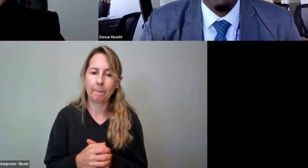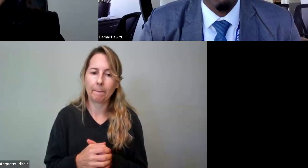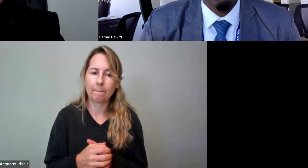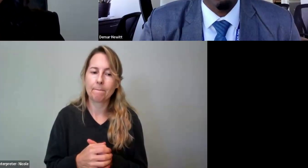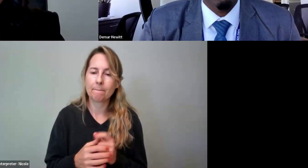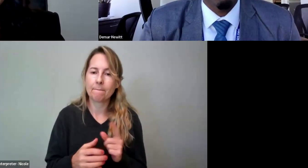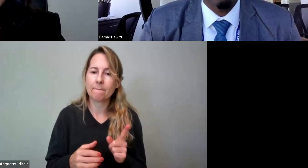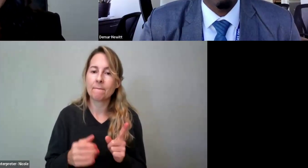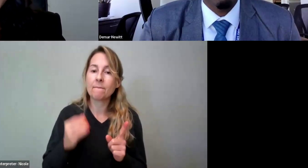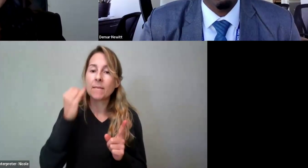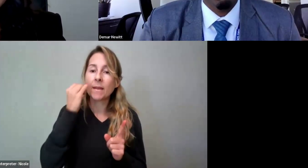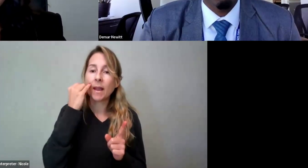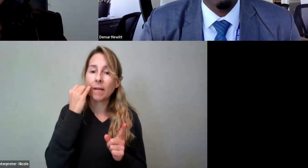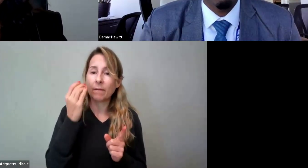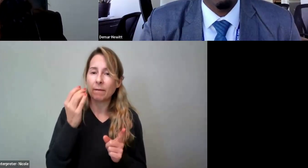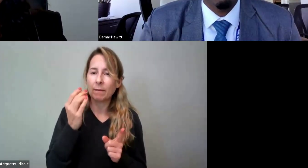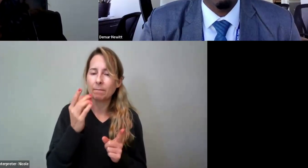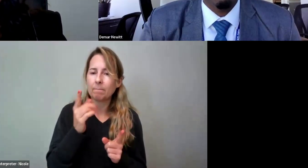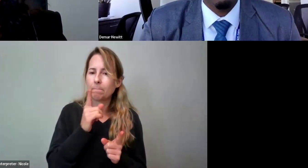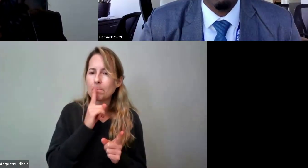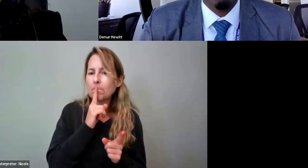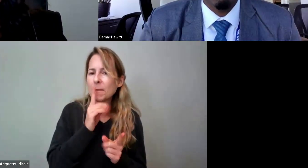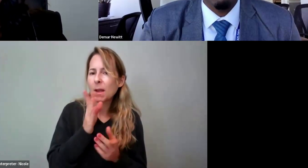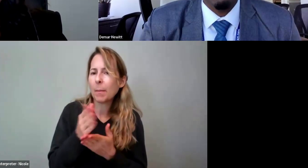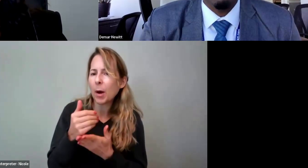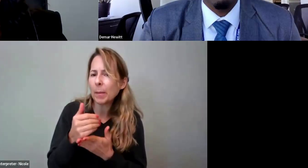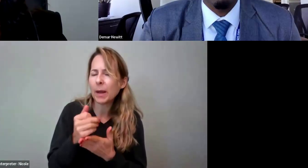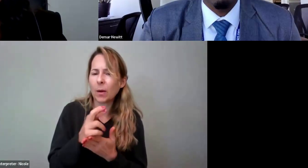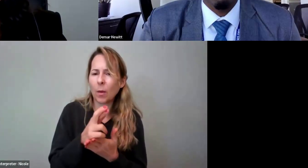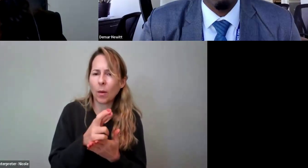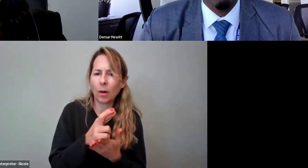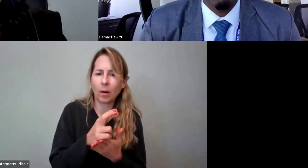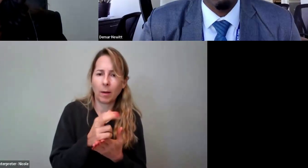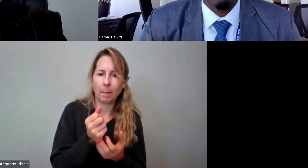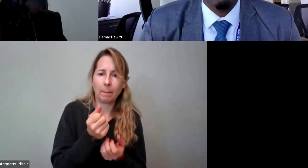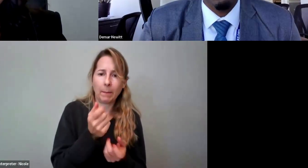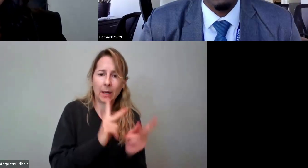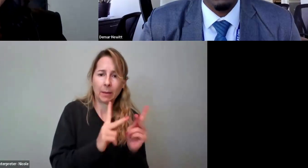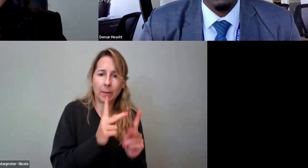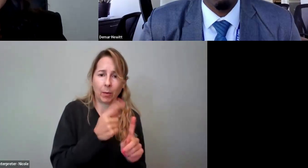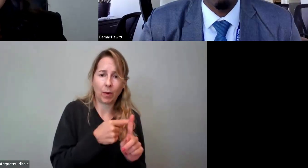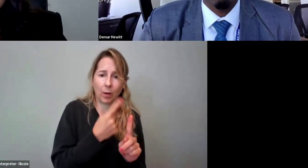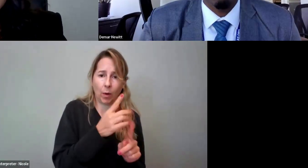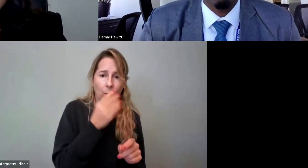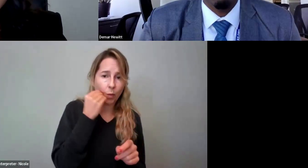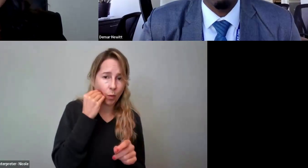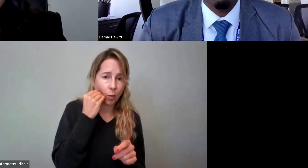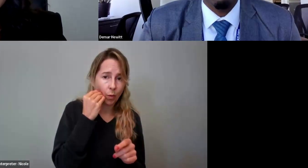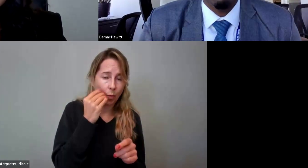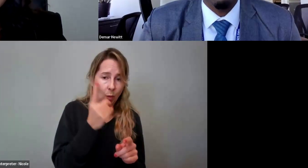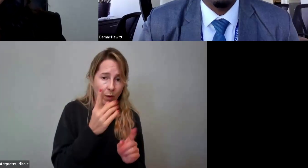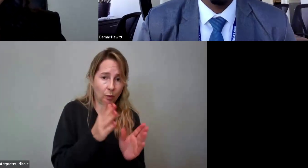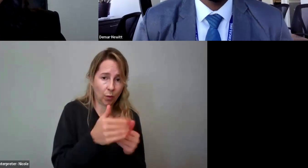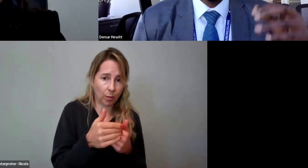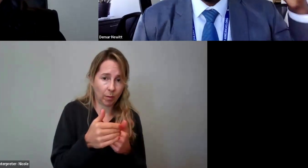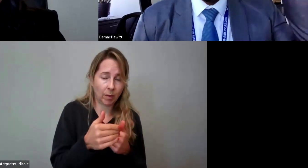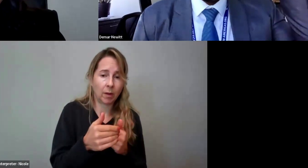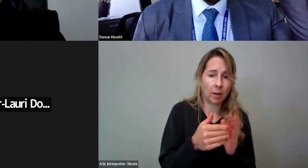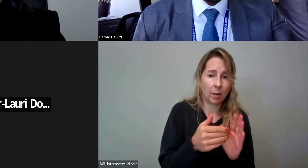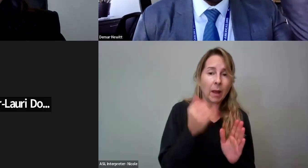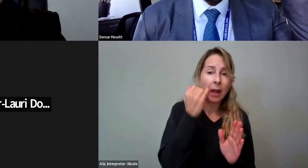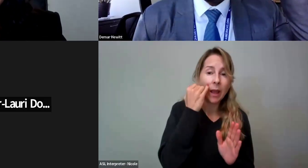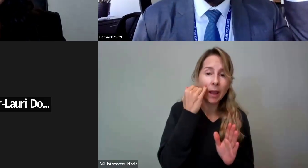housing or if it's like an apartment complex, but if a tenant is allergic to secondhand smoke and they have